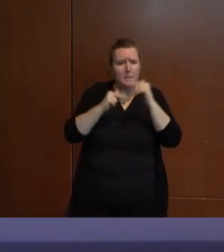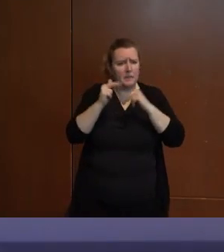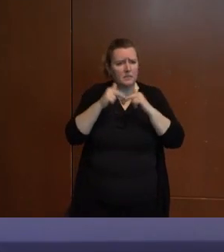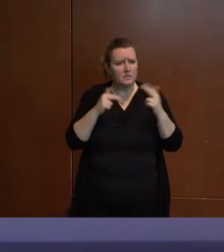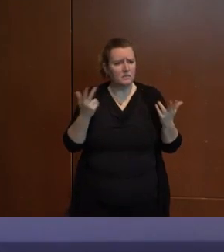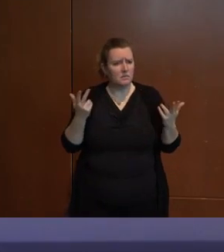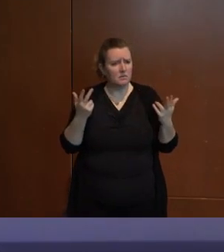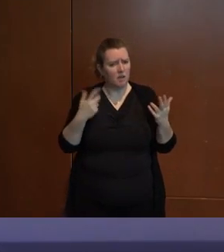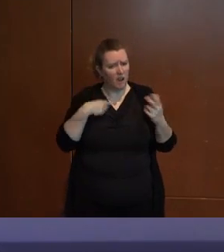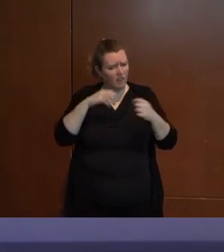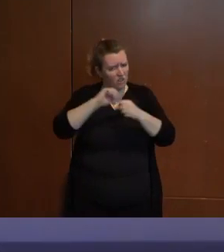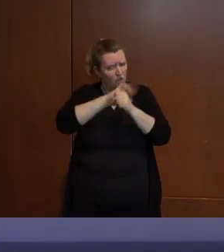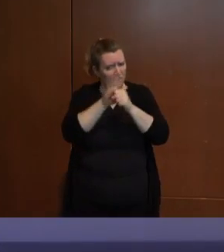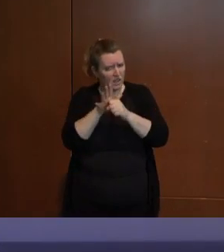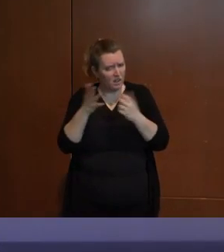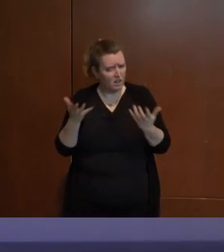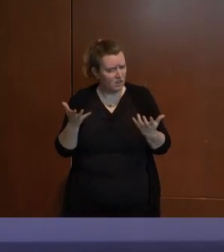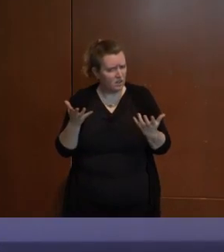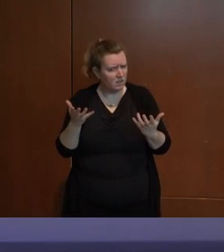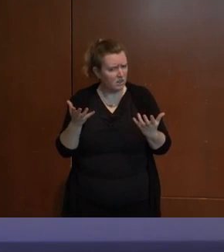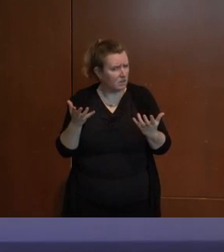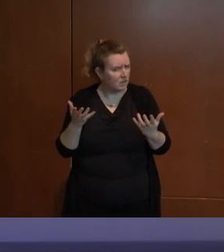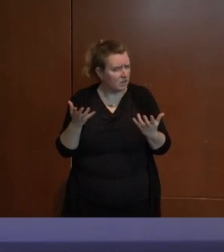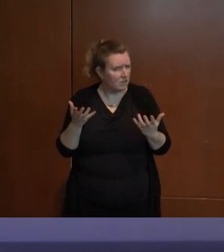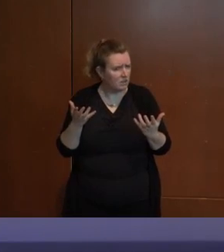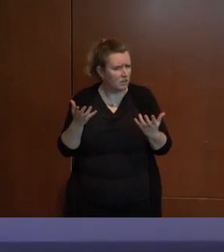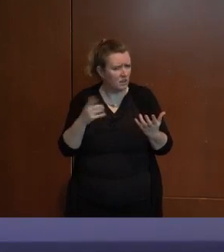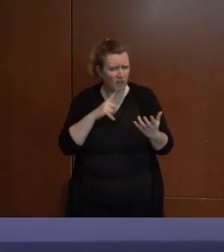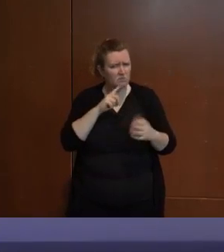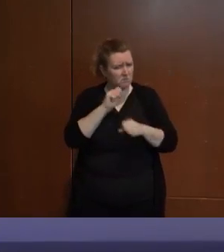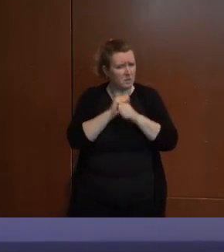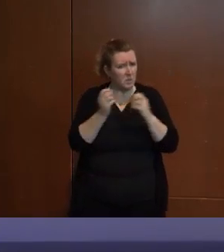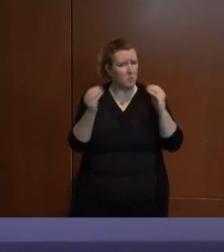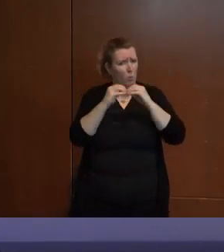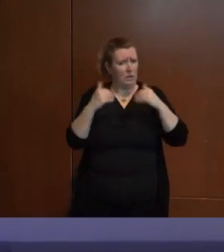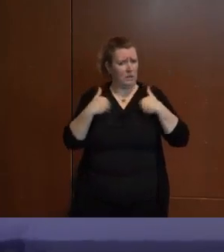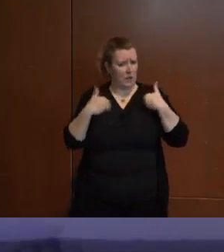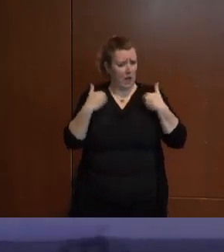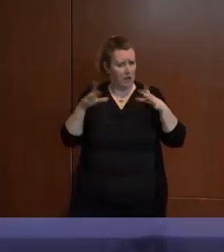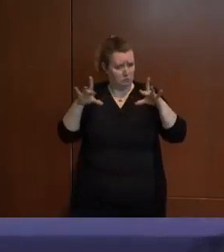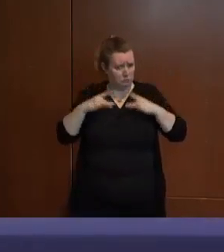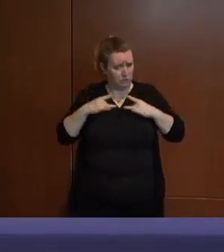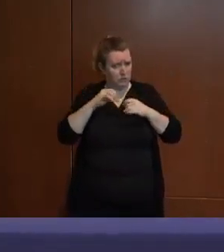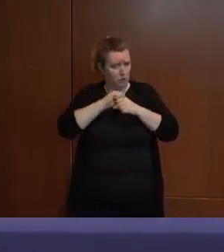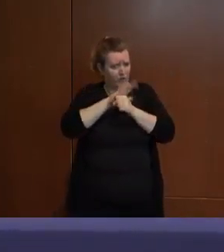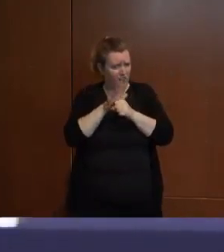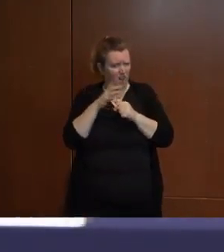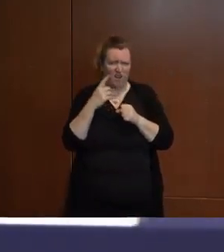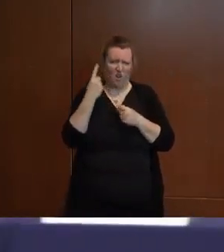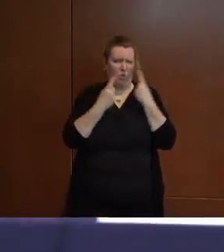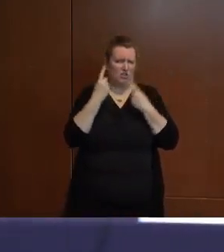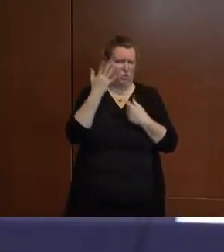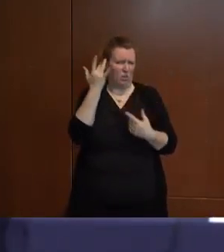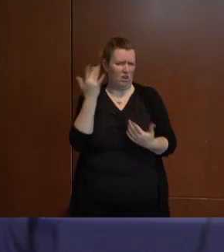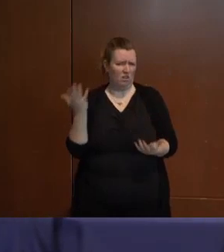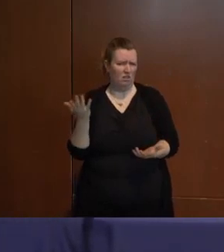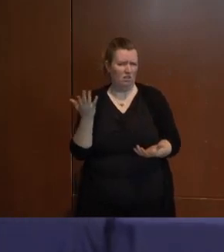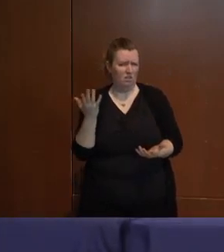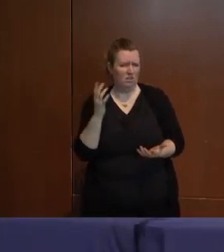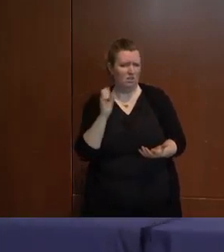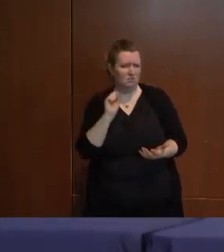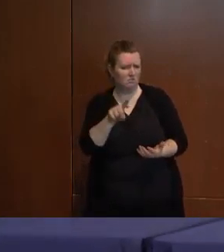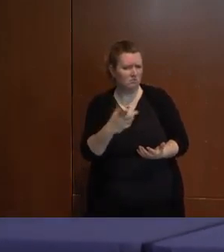If that is the case, do we have any reason that we can think of that that's happening? And are we testing, do we have a demo